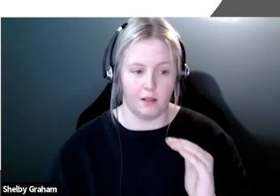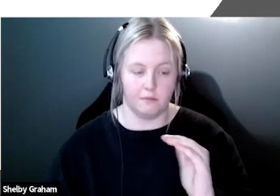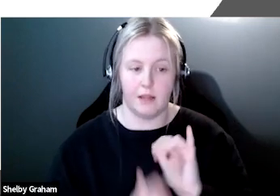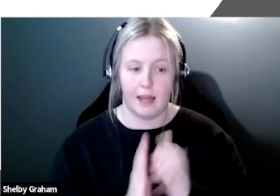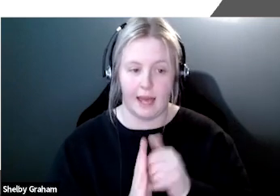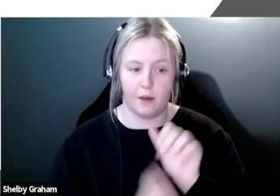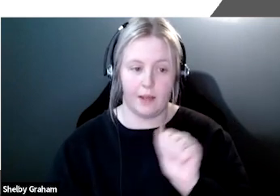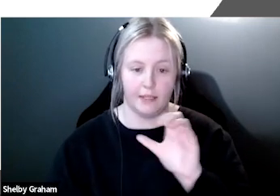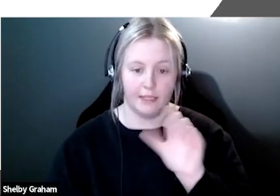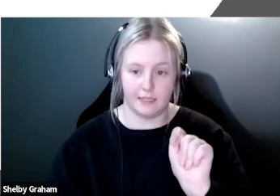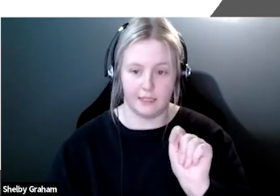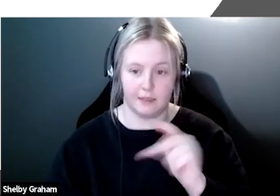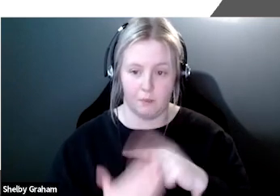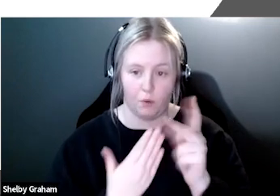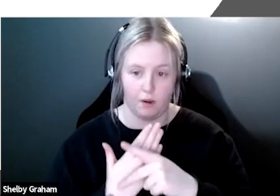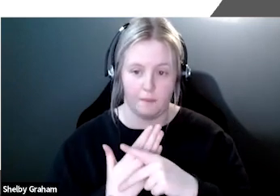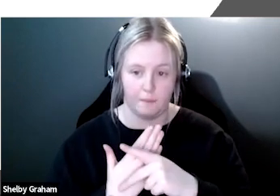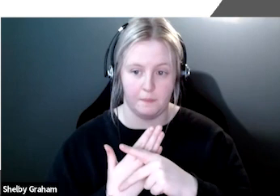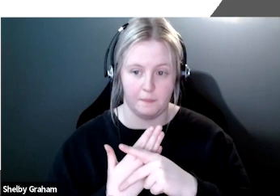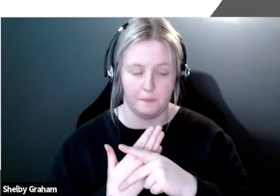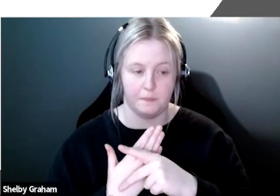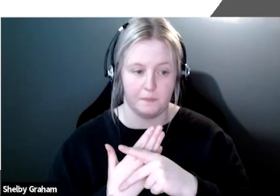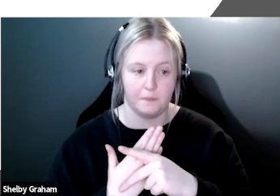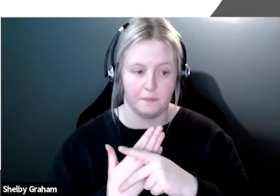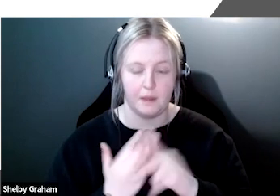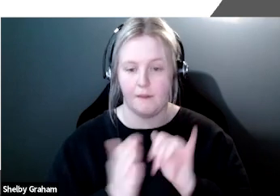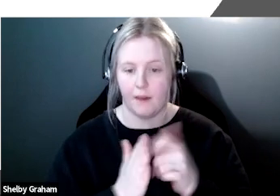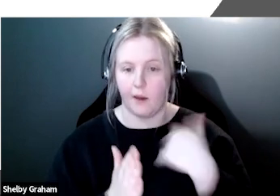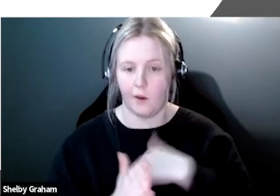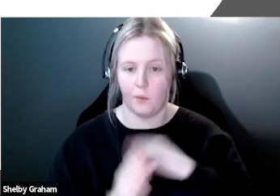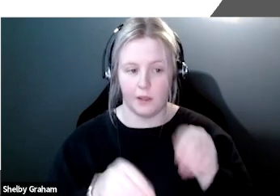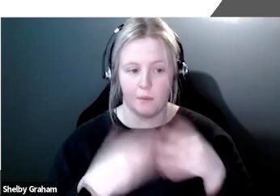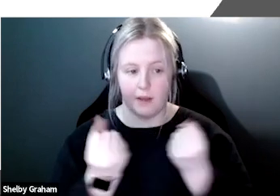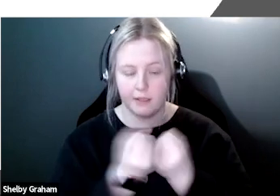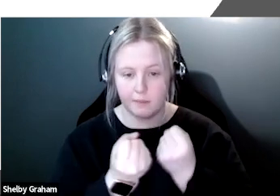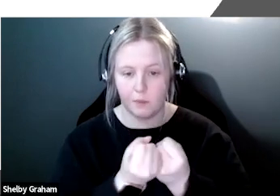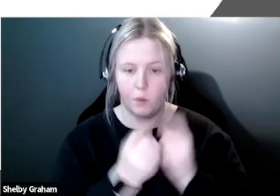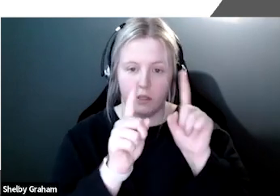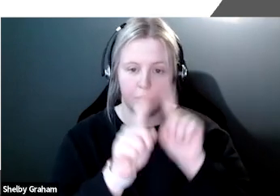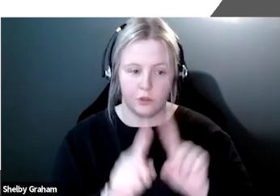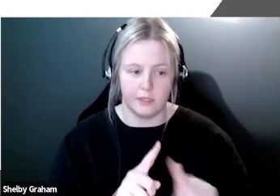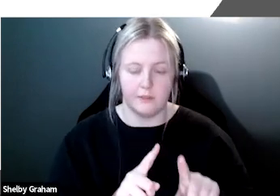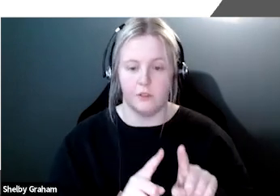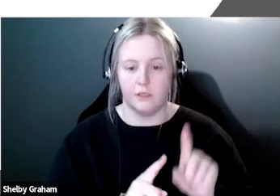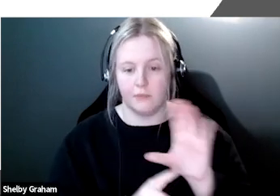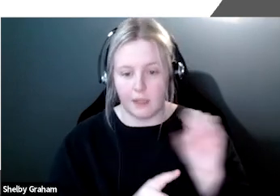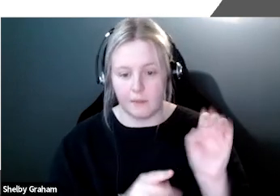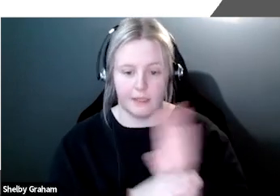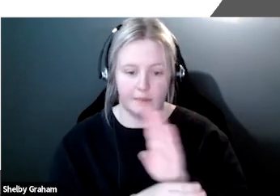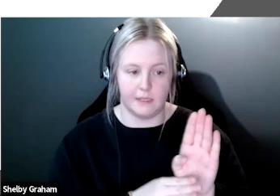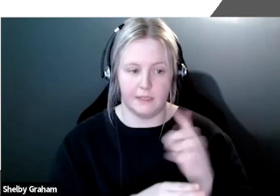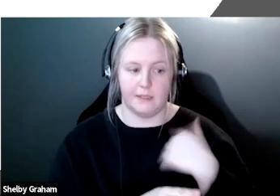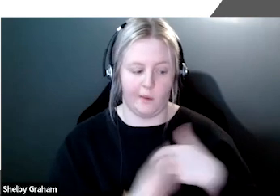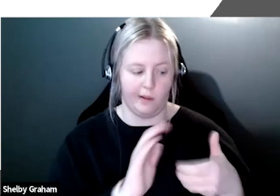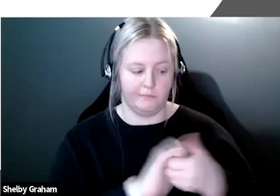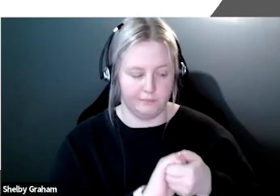CanTech program offers supports to different stakeholders in our connections and our partnerships. So